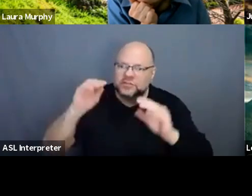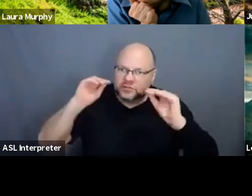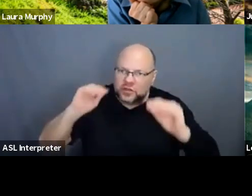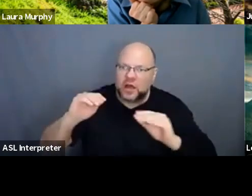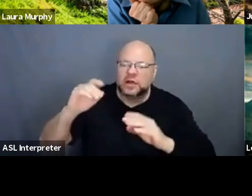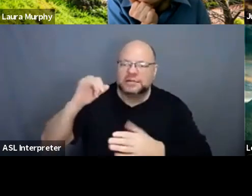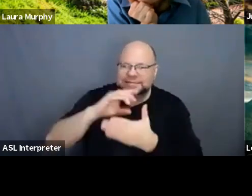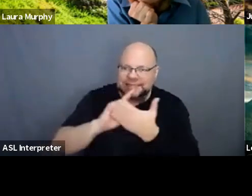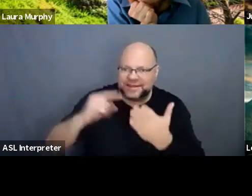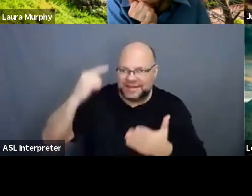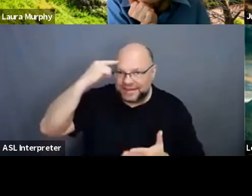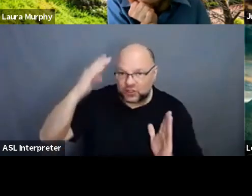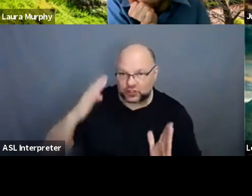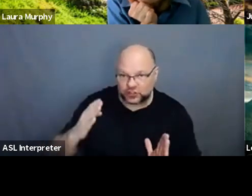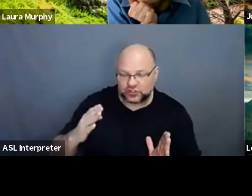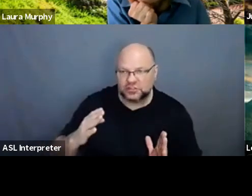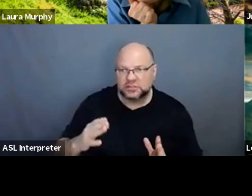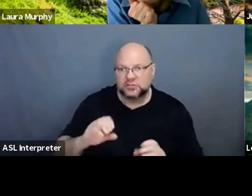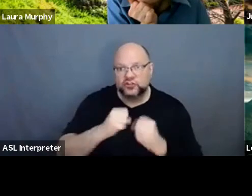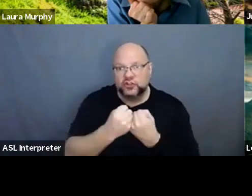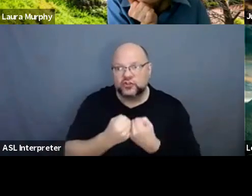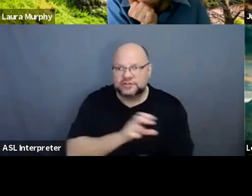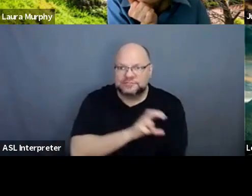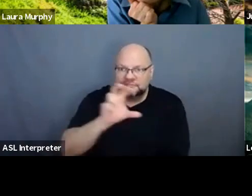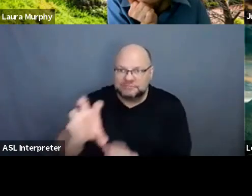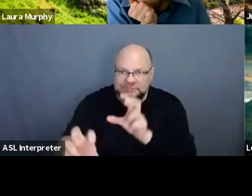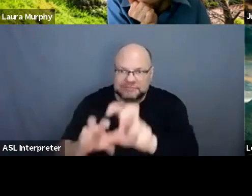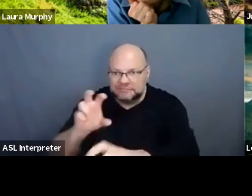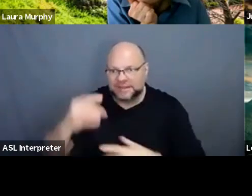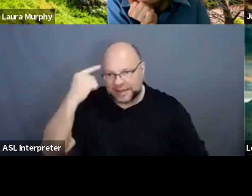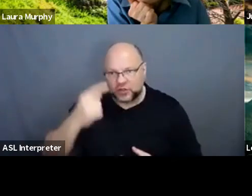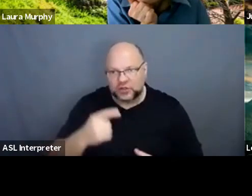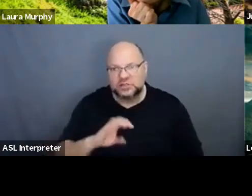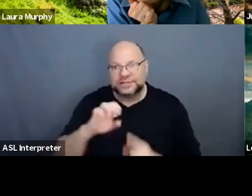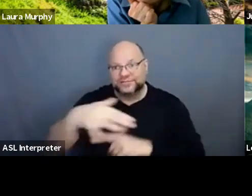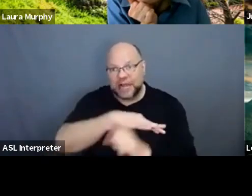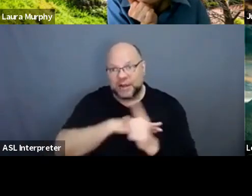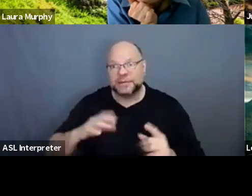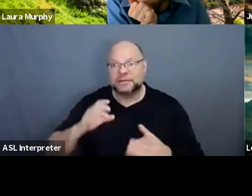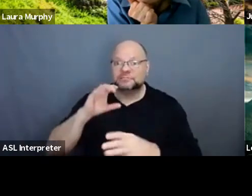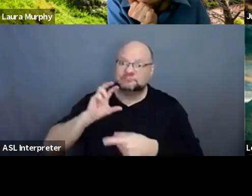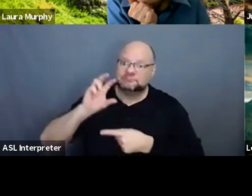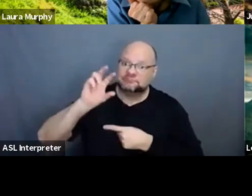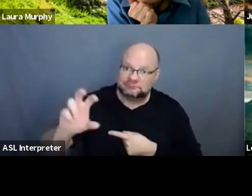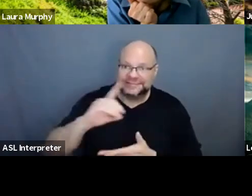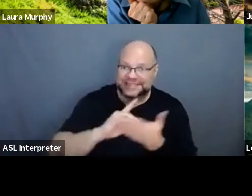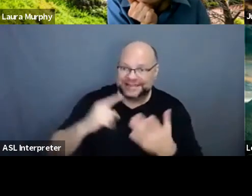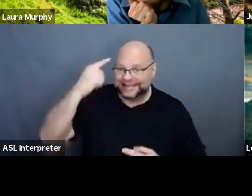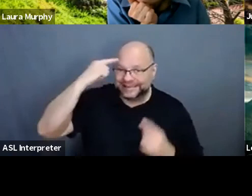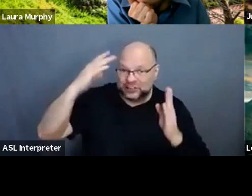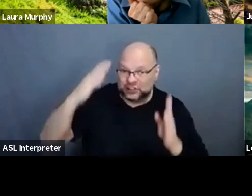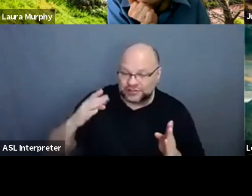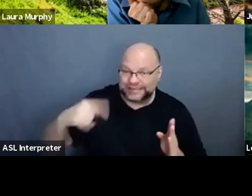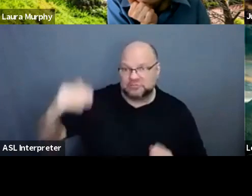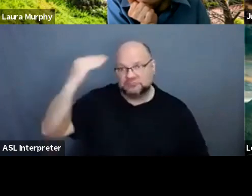that means, right? Socially invested design thinkers, environmentally invested design thinkers who are aware of